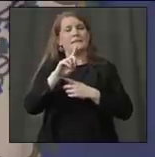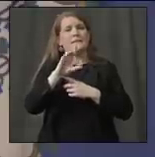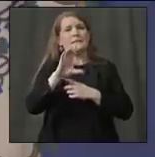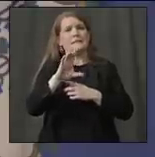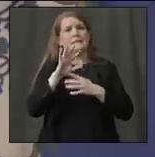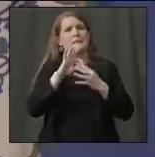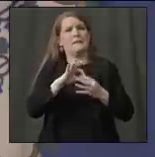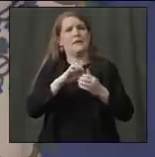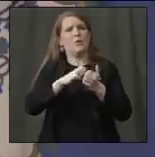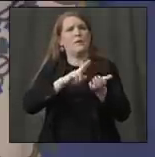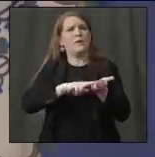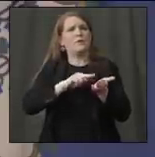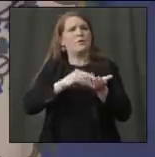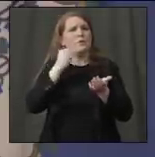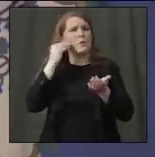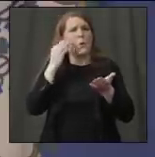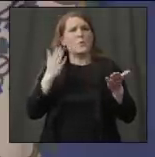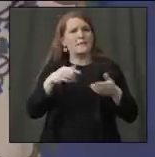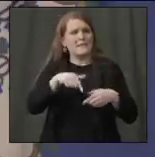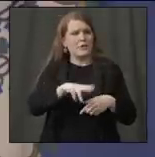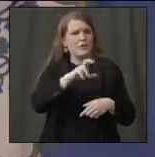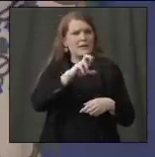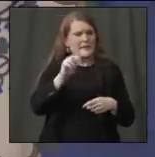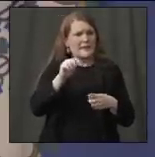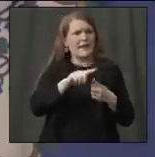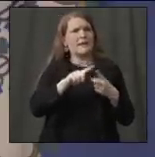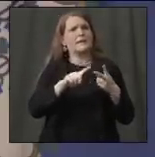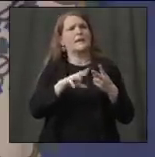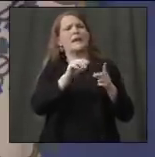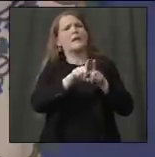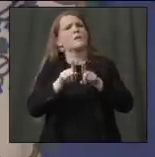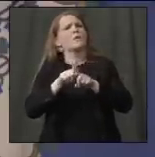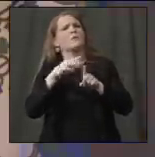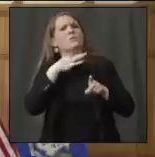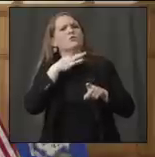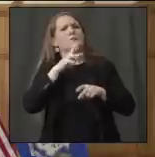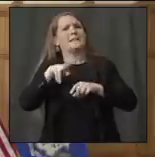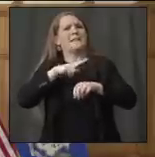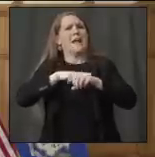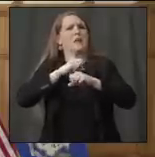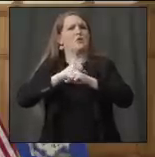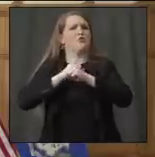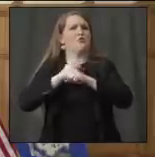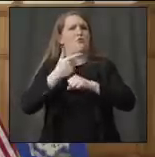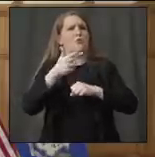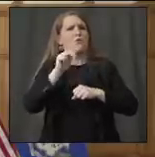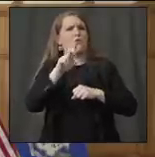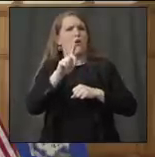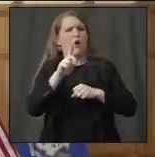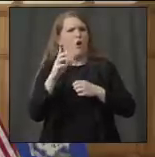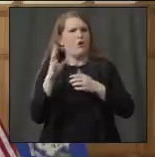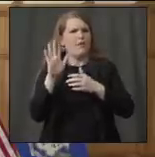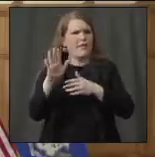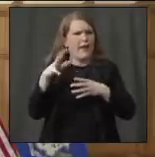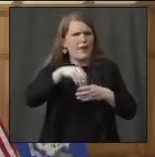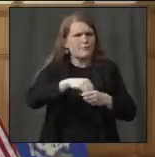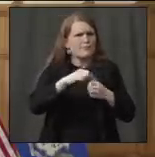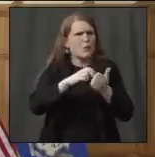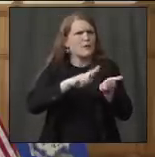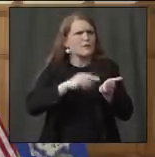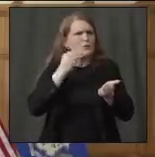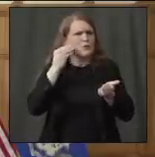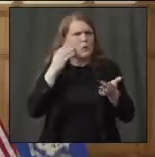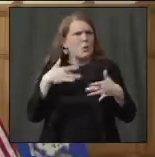homes, and also what exactly will the National Guard be doing in the nursing homes?